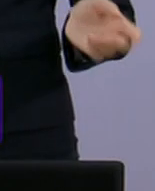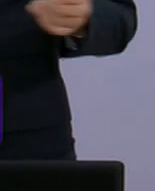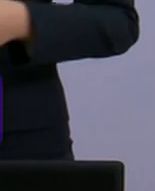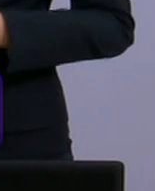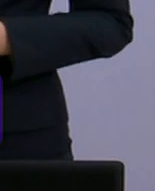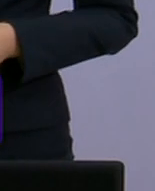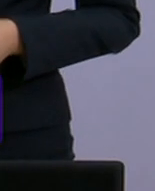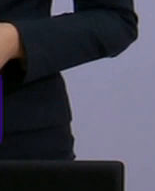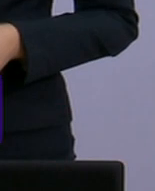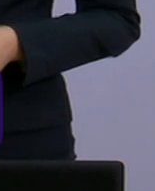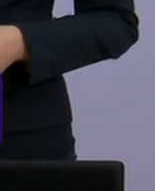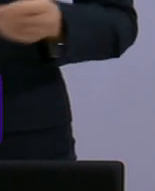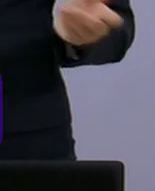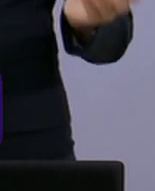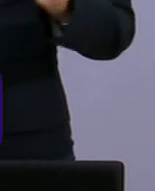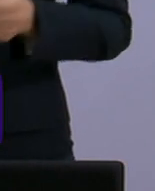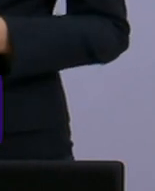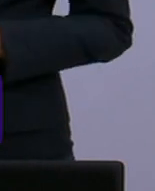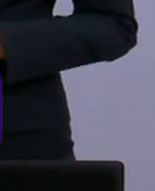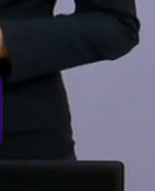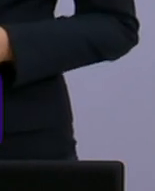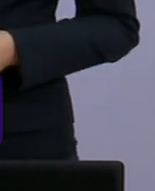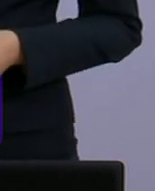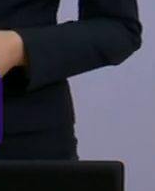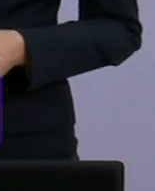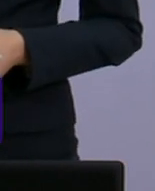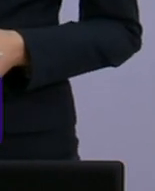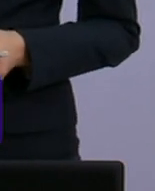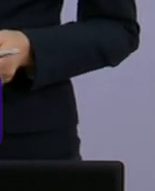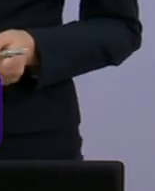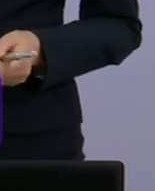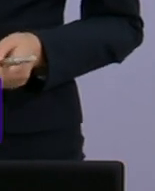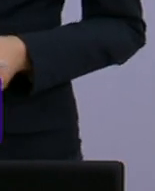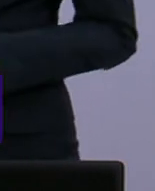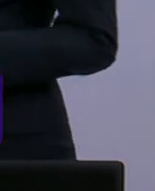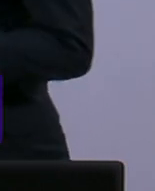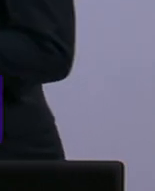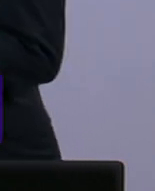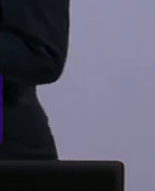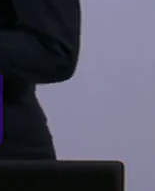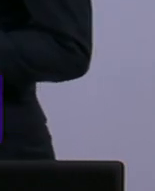1733. Now guys, be ready to do some tasks according to these texts.